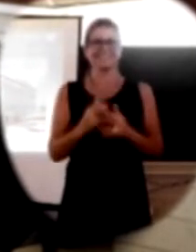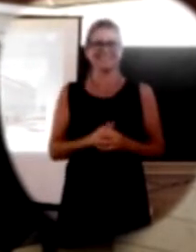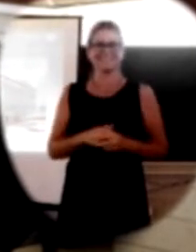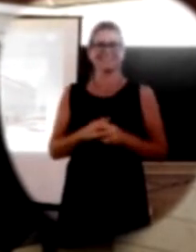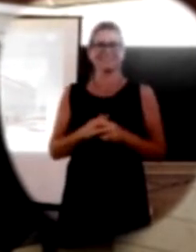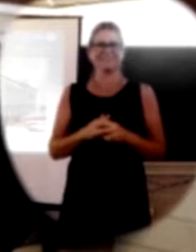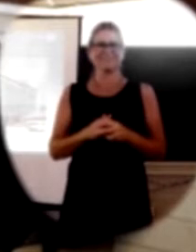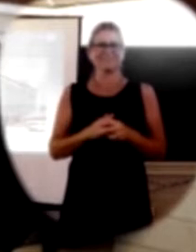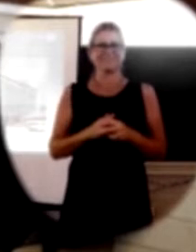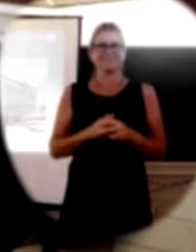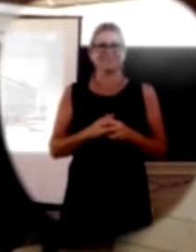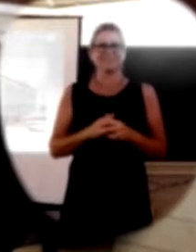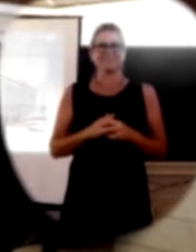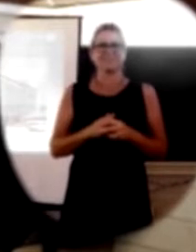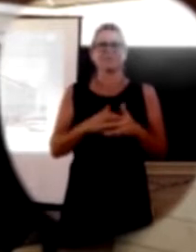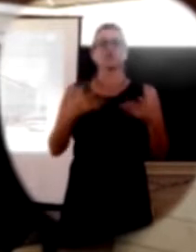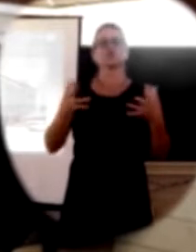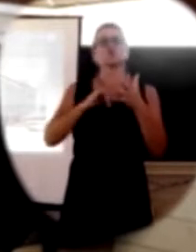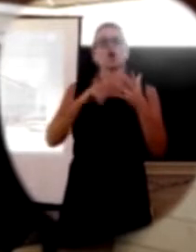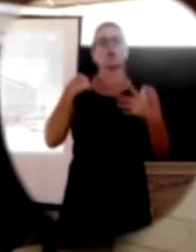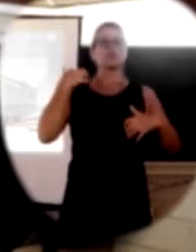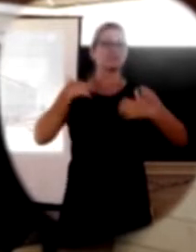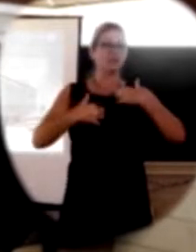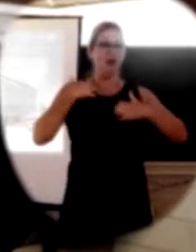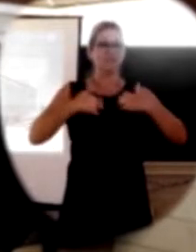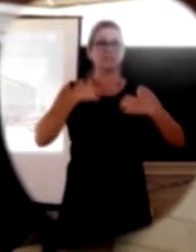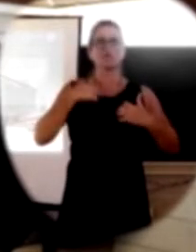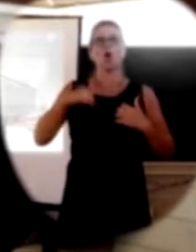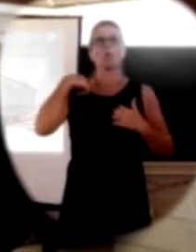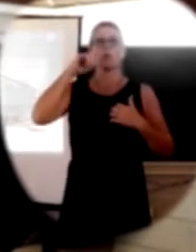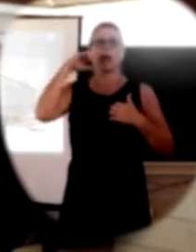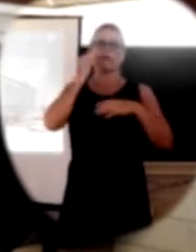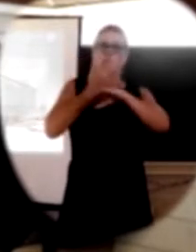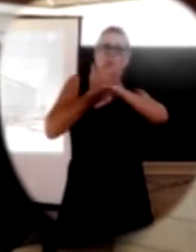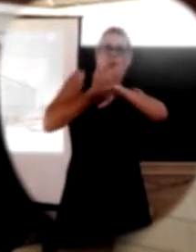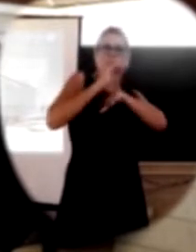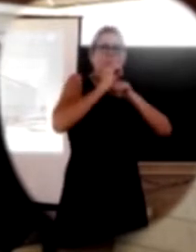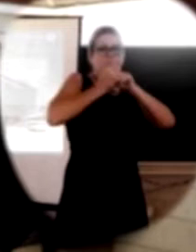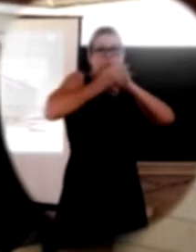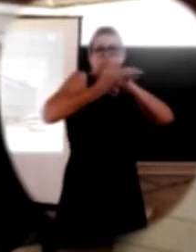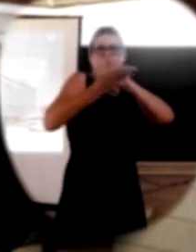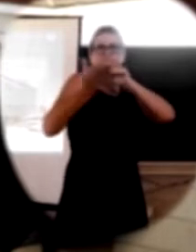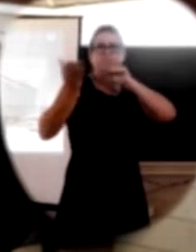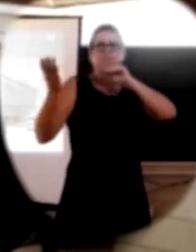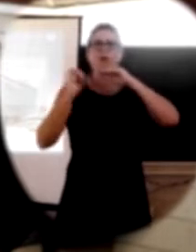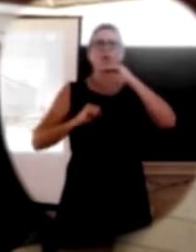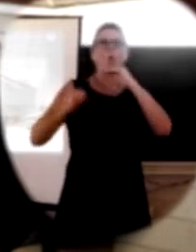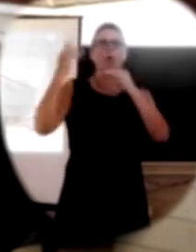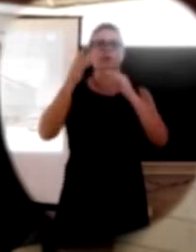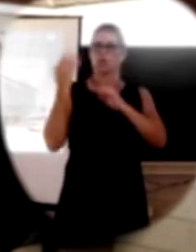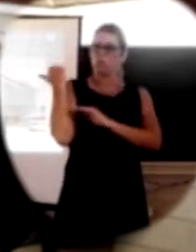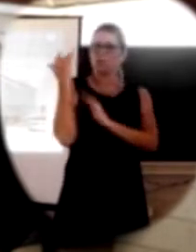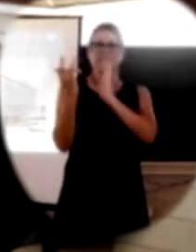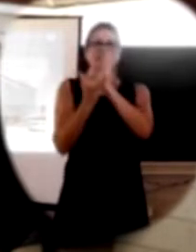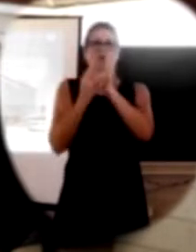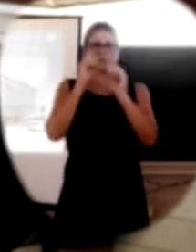hope. And so we're very excited because we're going to have state-of-the-art facilities. We're going to have tele-audiology in all